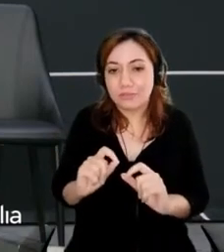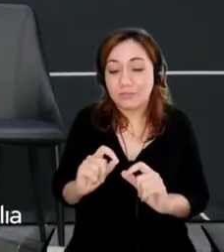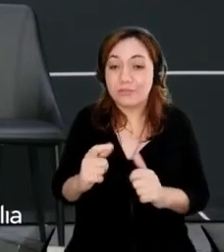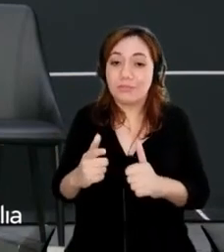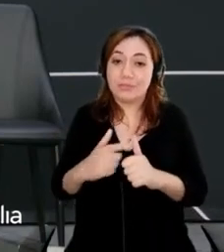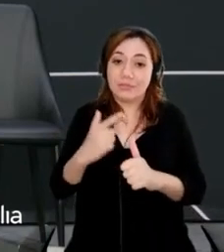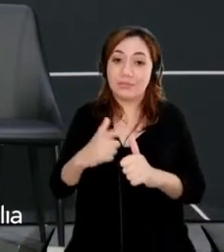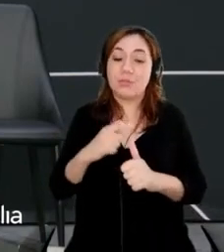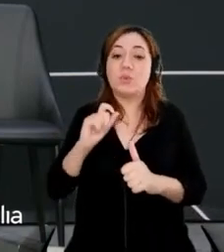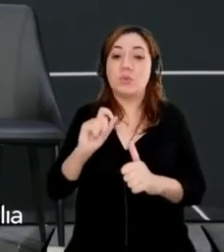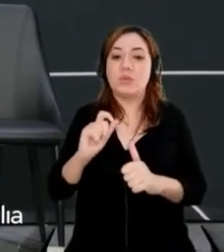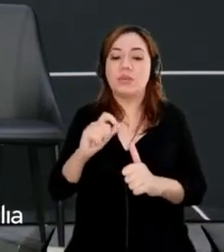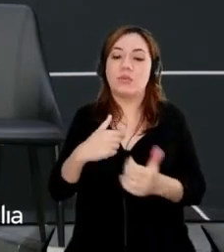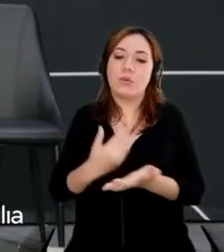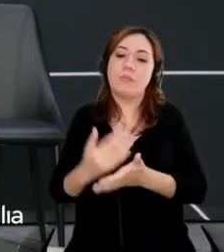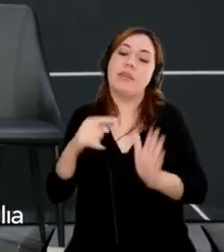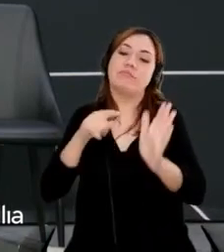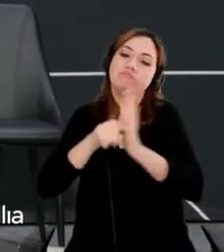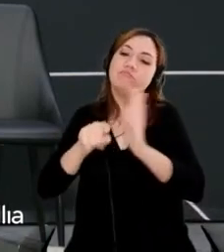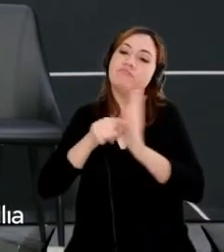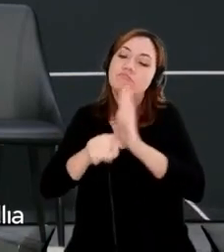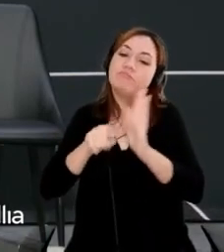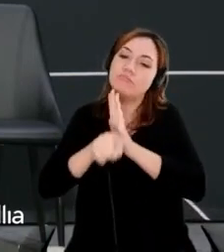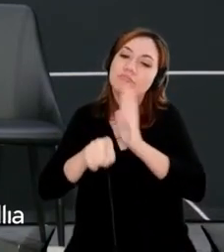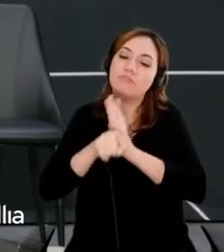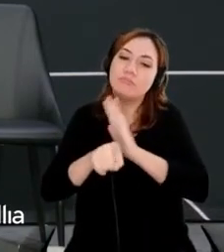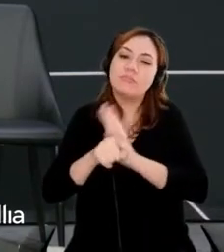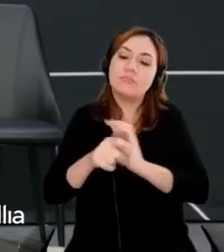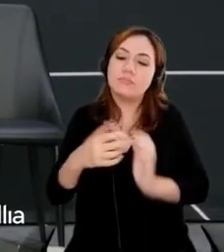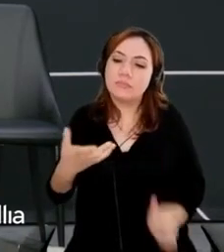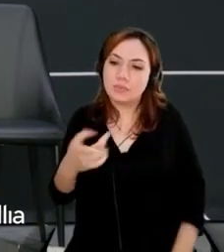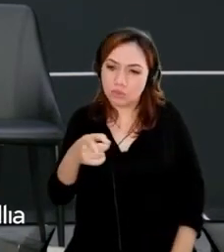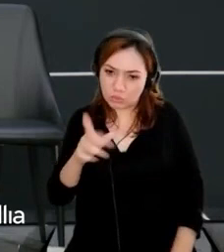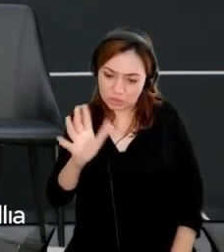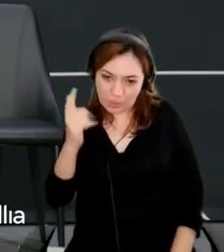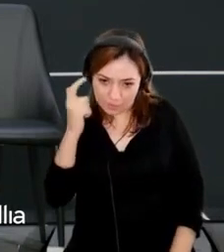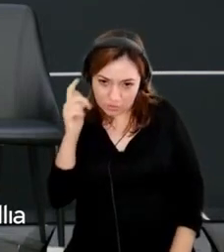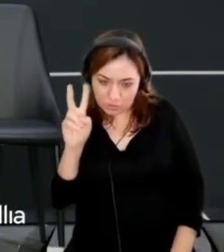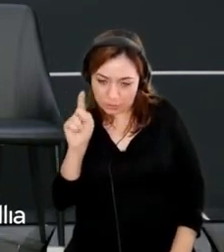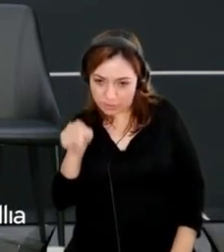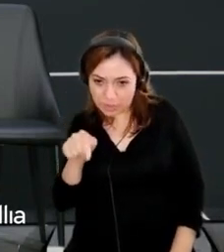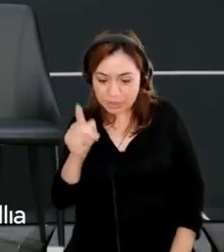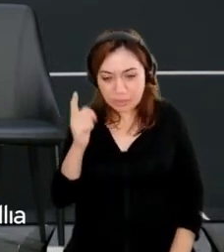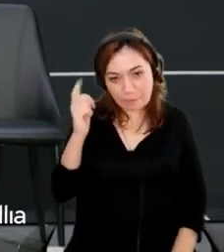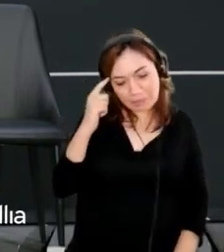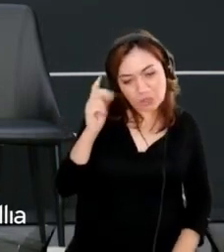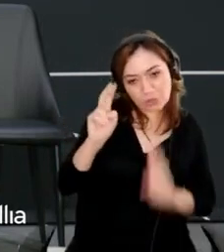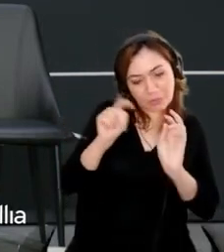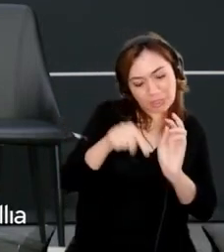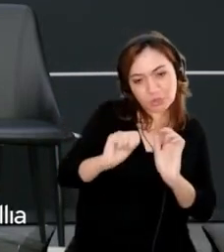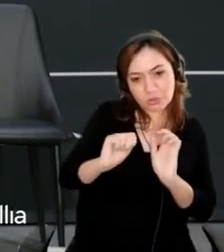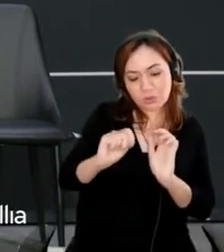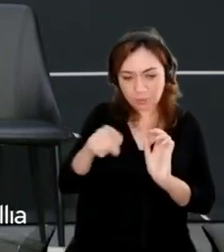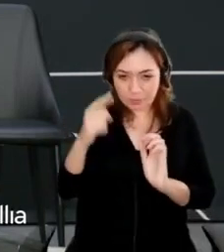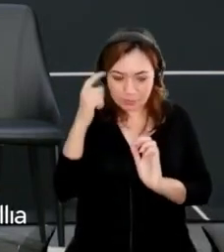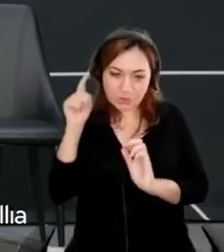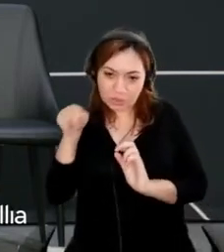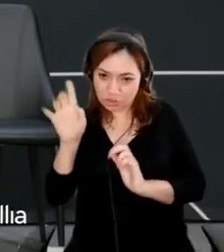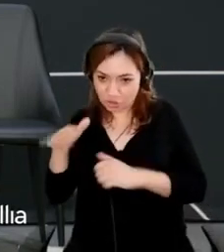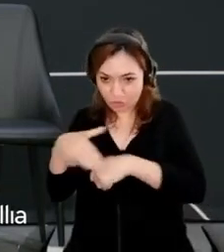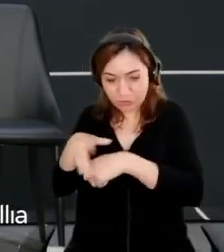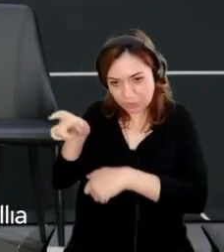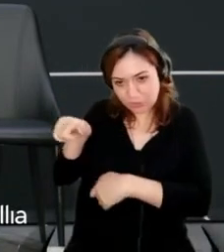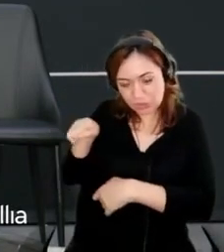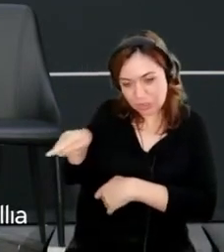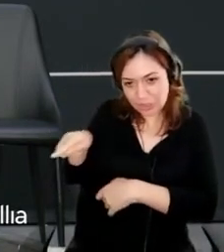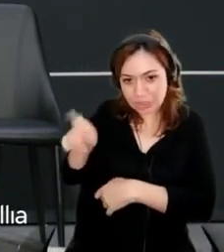ask questions. You say, well, have you thought about this? And have you thought about that? And did you talk to this person? Did you talk to